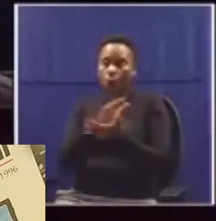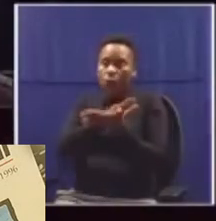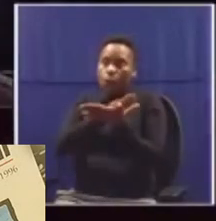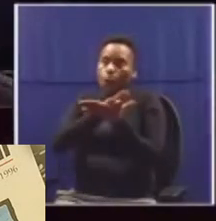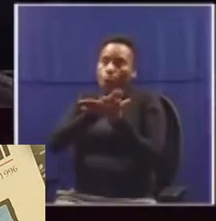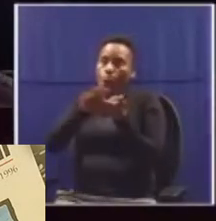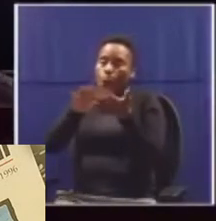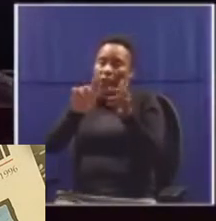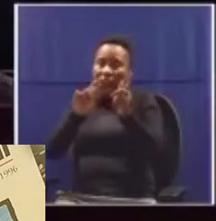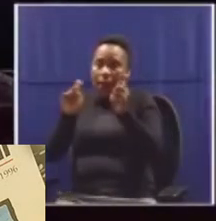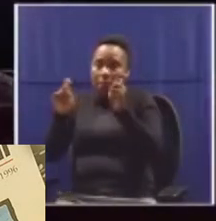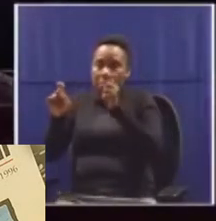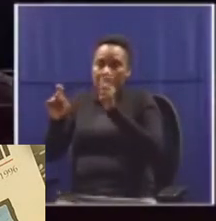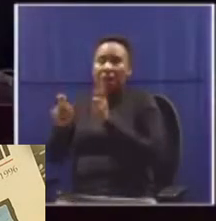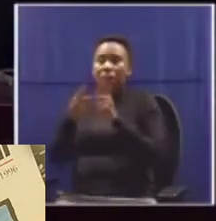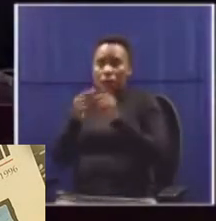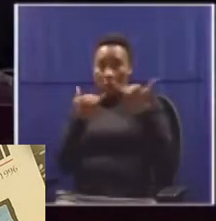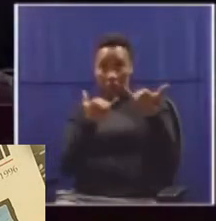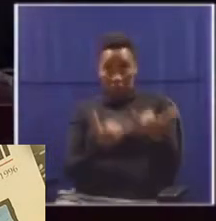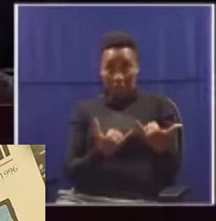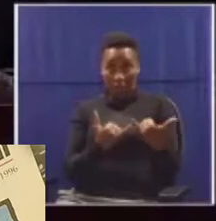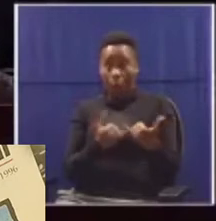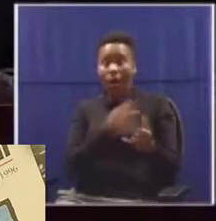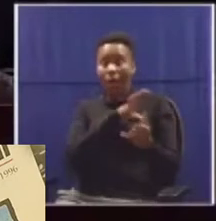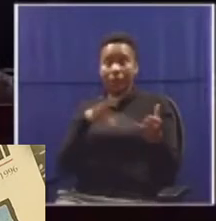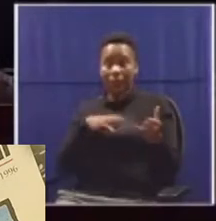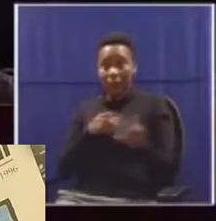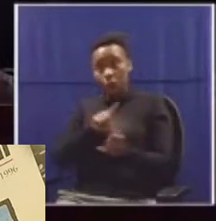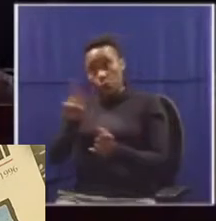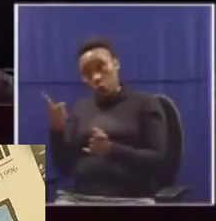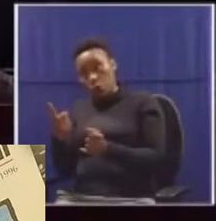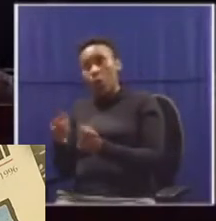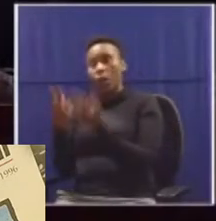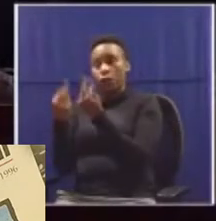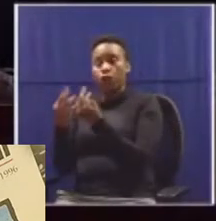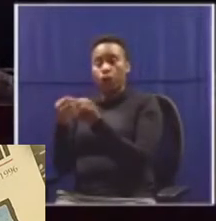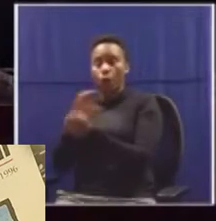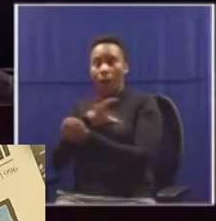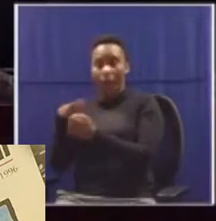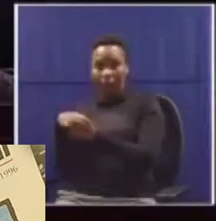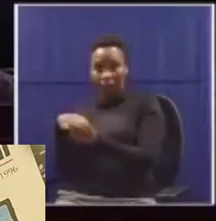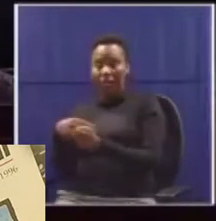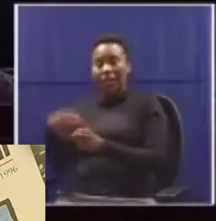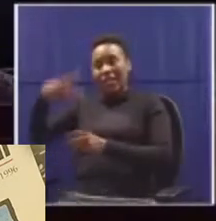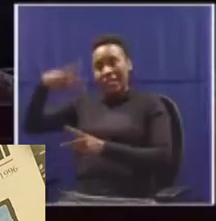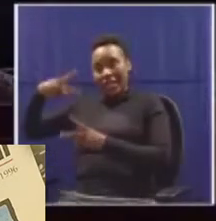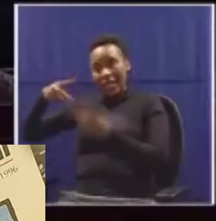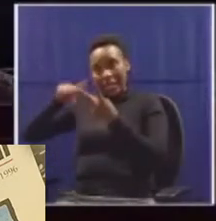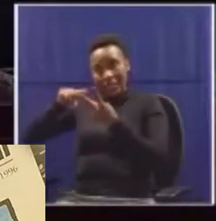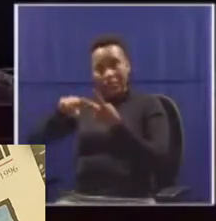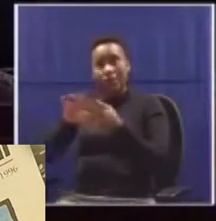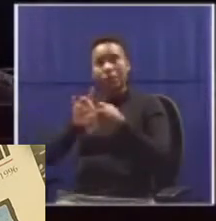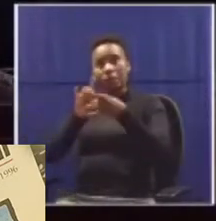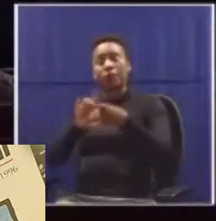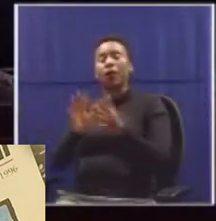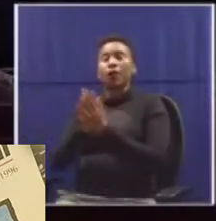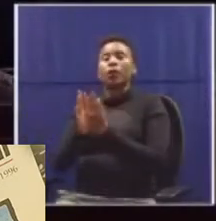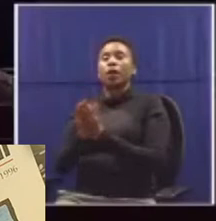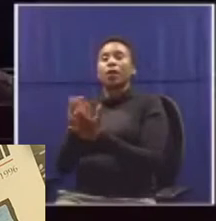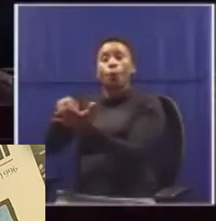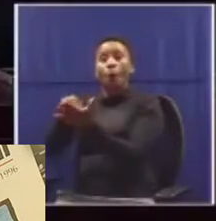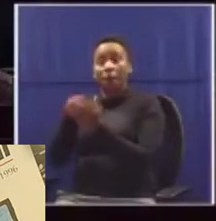transition from the existing Council to the new Council and the second relates to requirements for community service